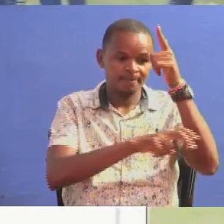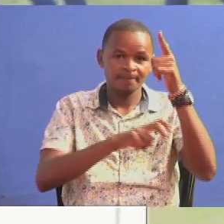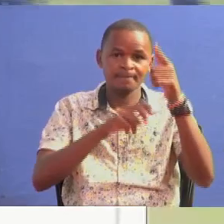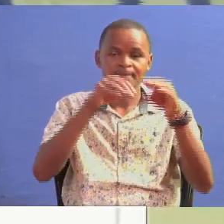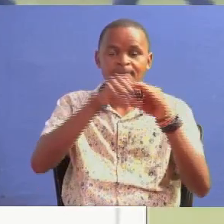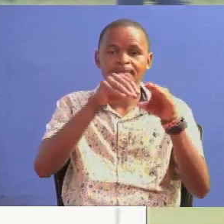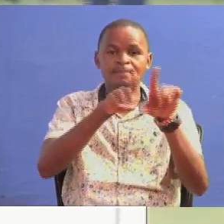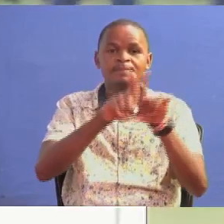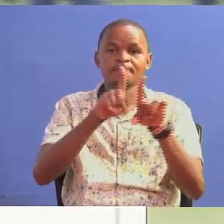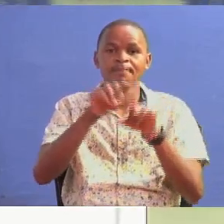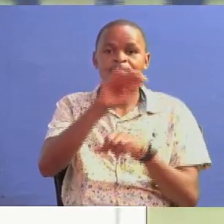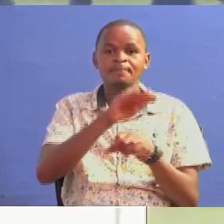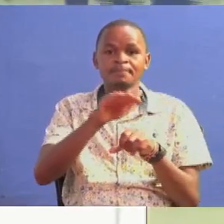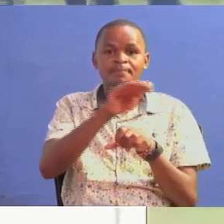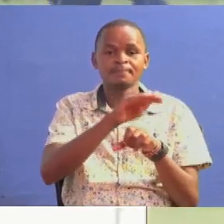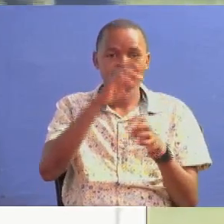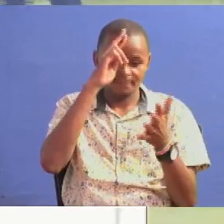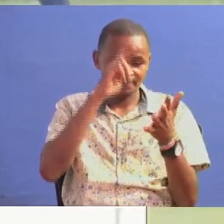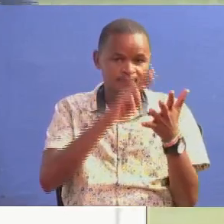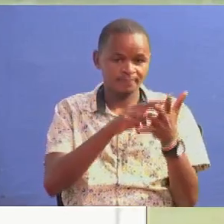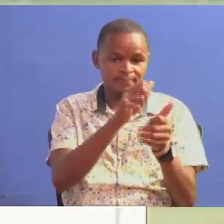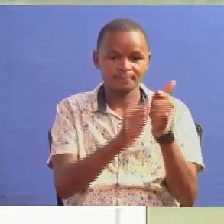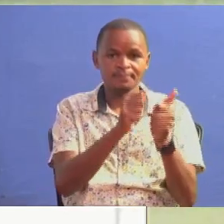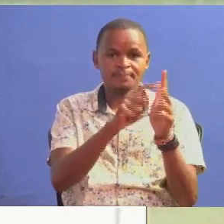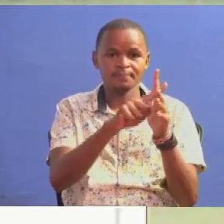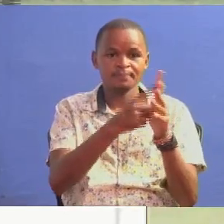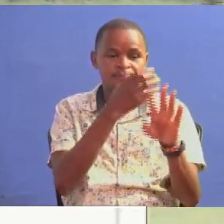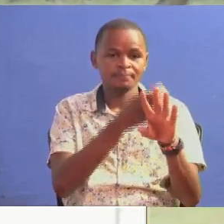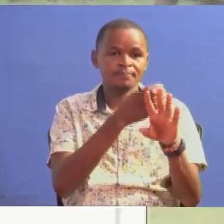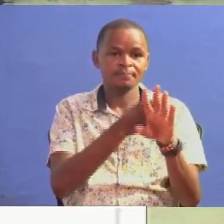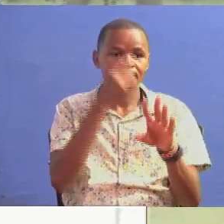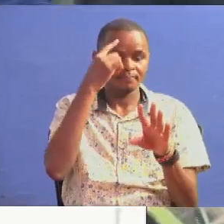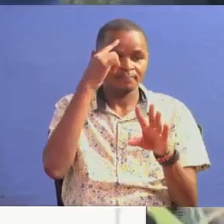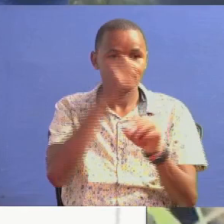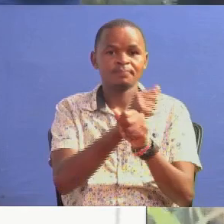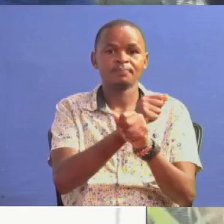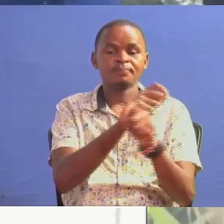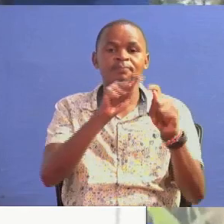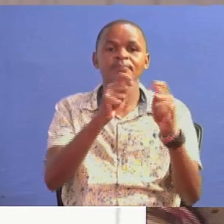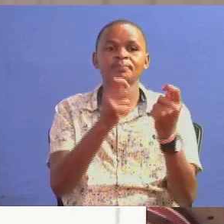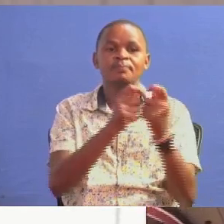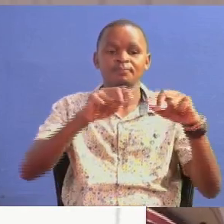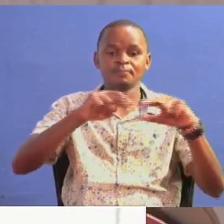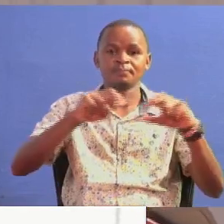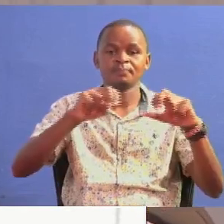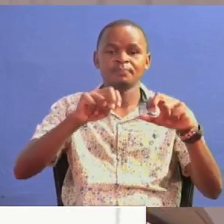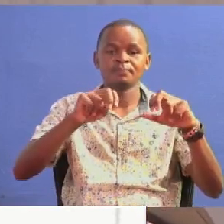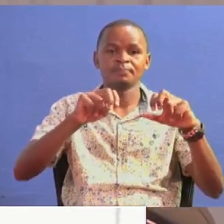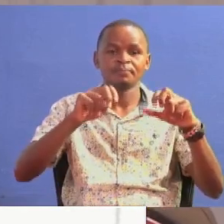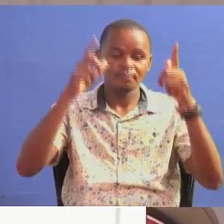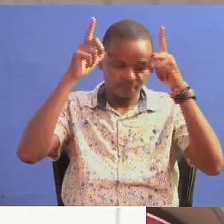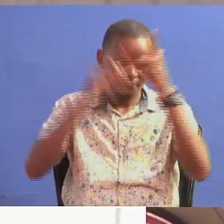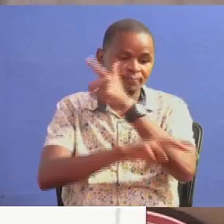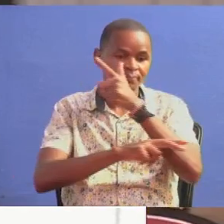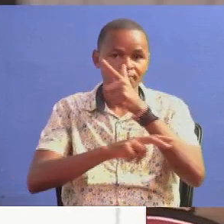slaughtered within the same area seem to be well coordinated, which has become a hard task for the security team to investigate. Wizi wa mifugo Mwea